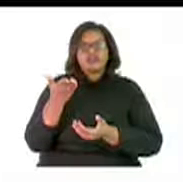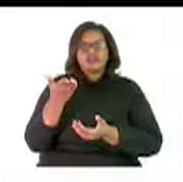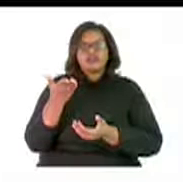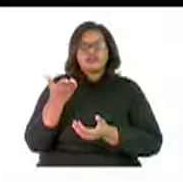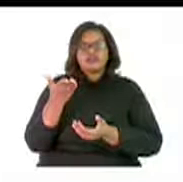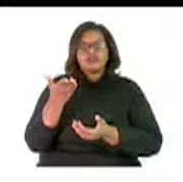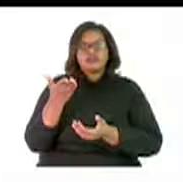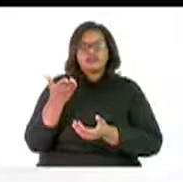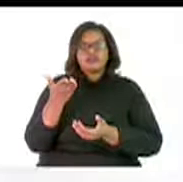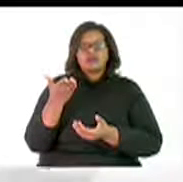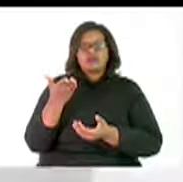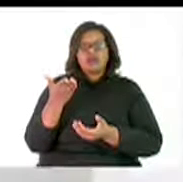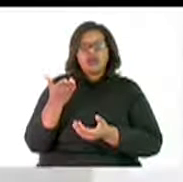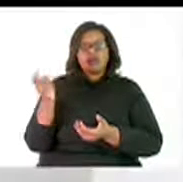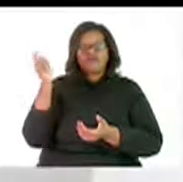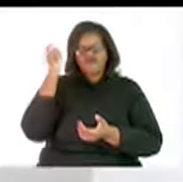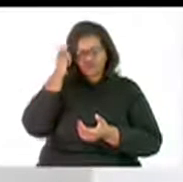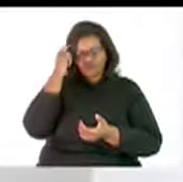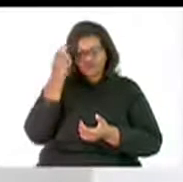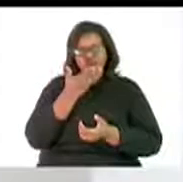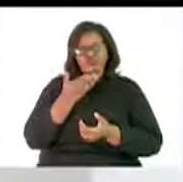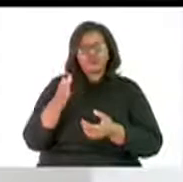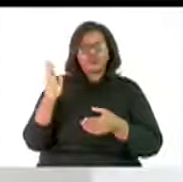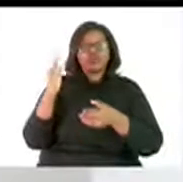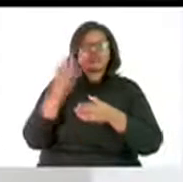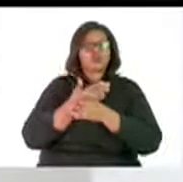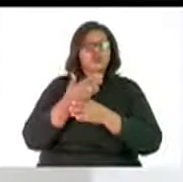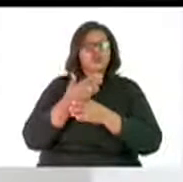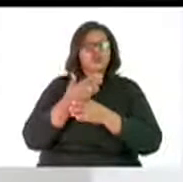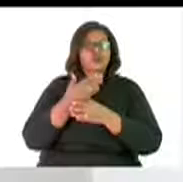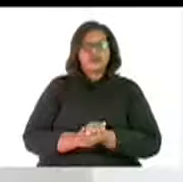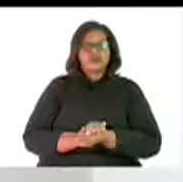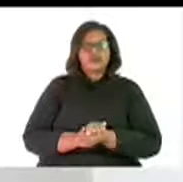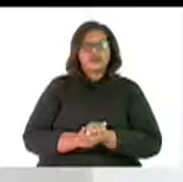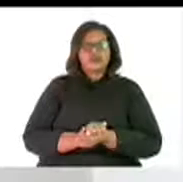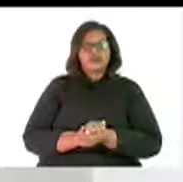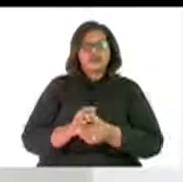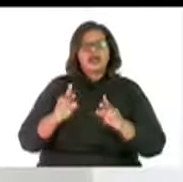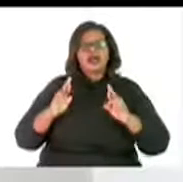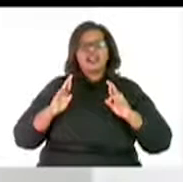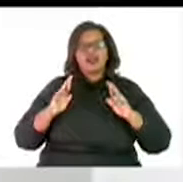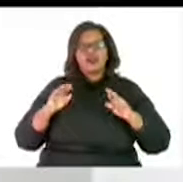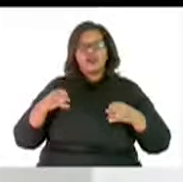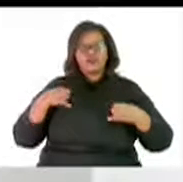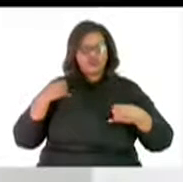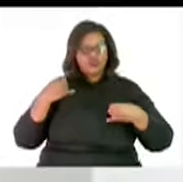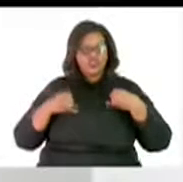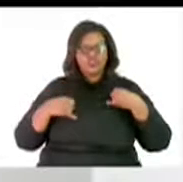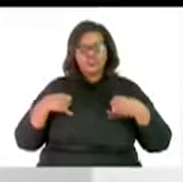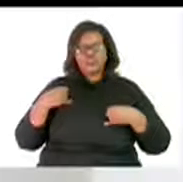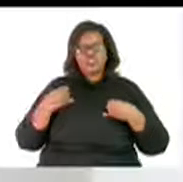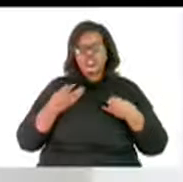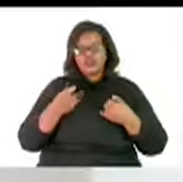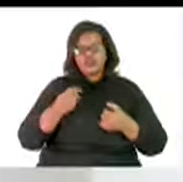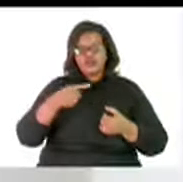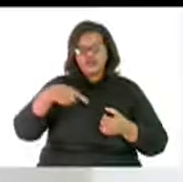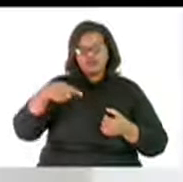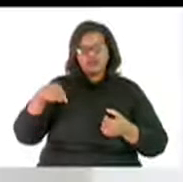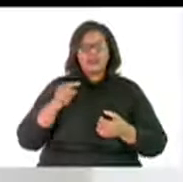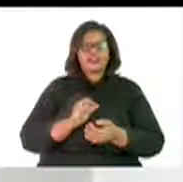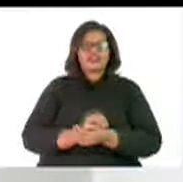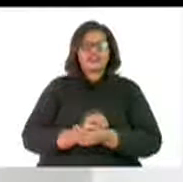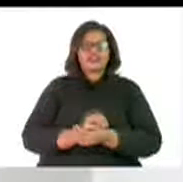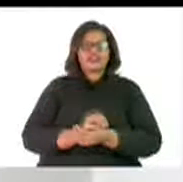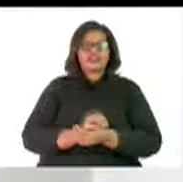common. You can do this activity and you are going to get it right. I hope you have